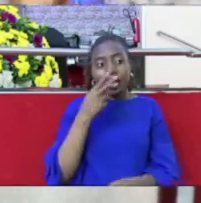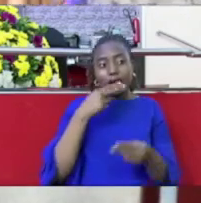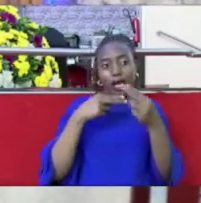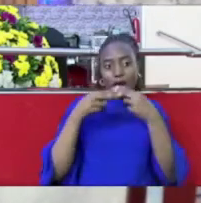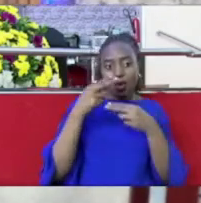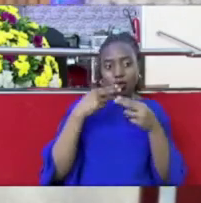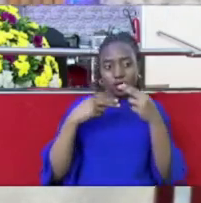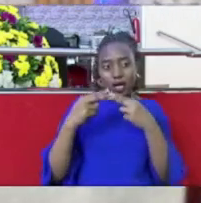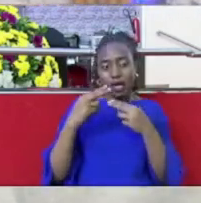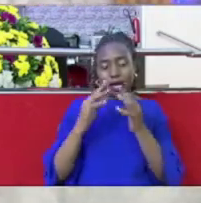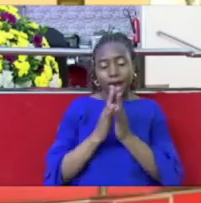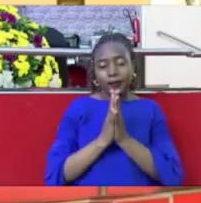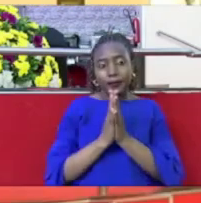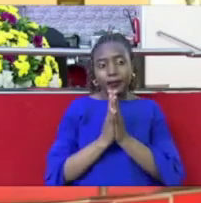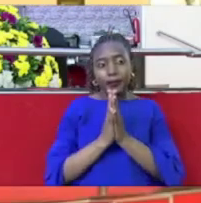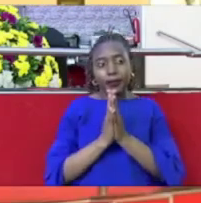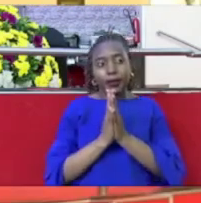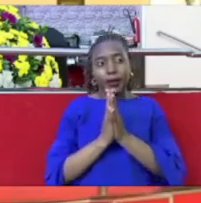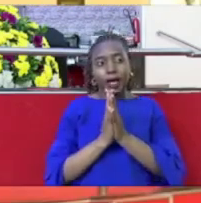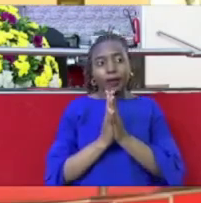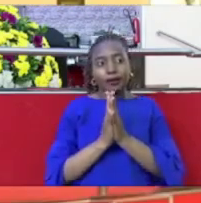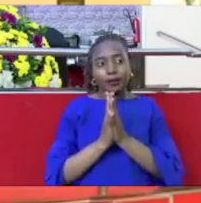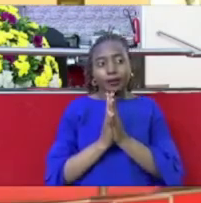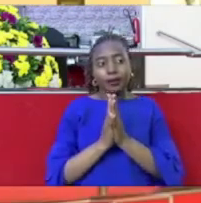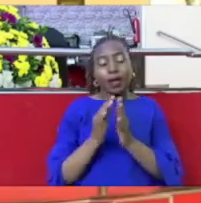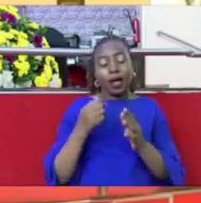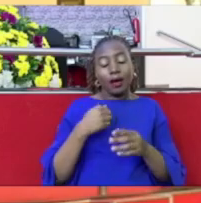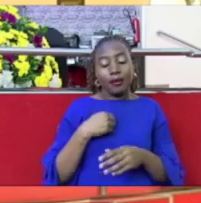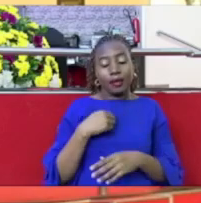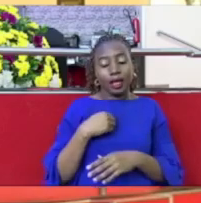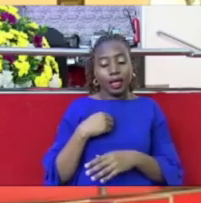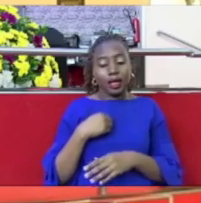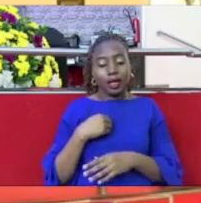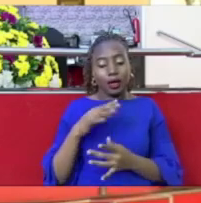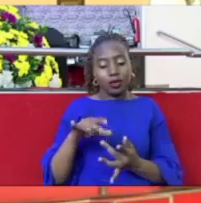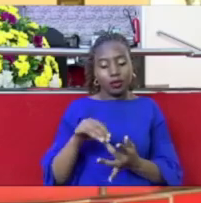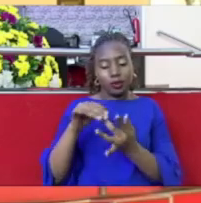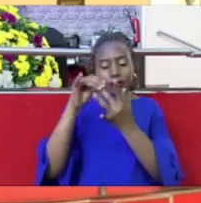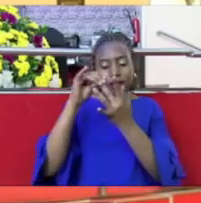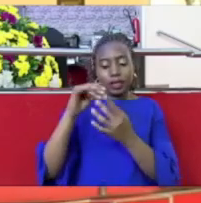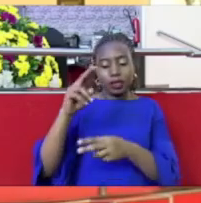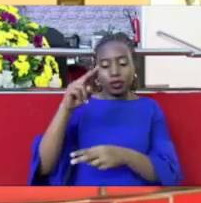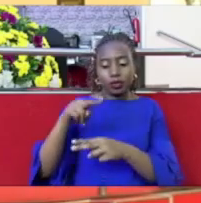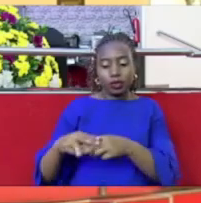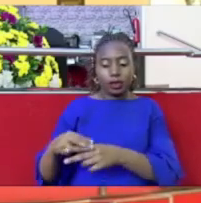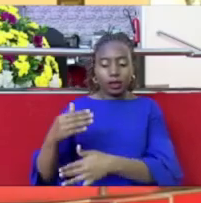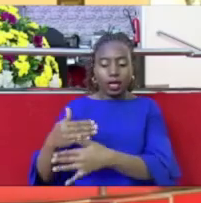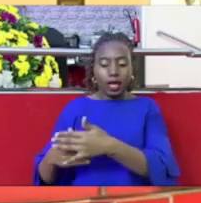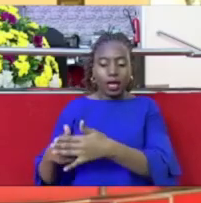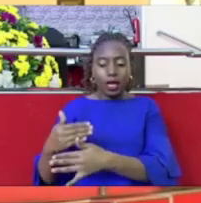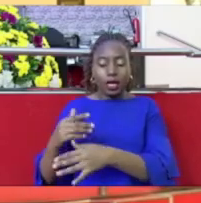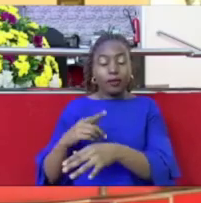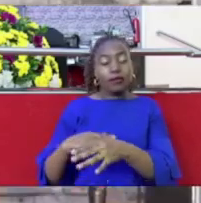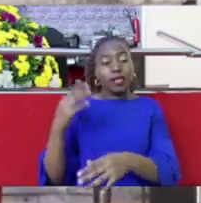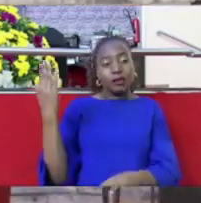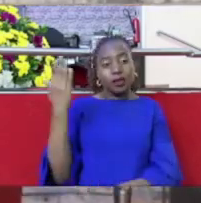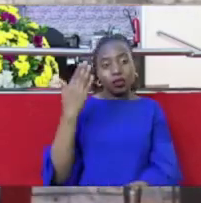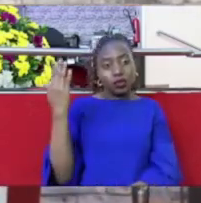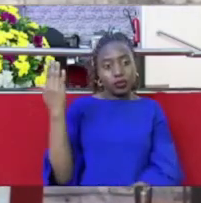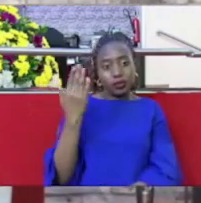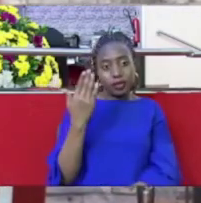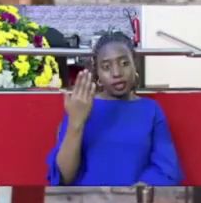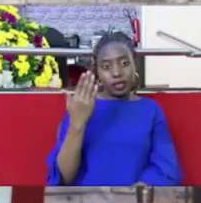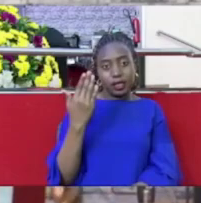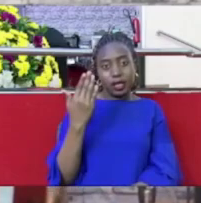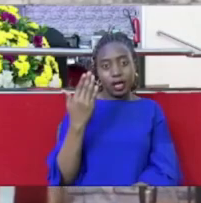got an opportunity to sit at his feet when he was teaching. Nikapata nafasi ya kuketi ili nipate mafunzo. And that was the last trip he made before